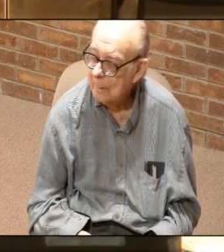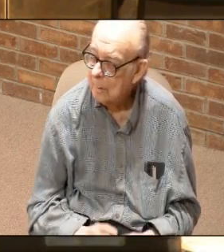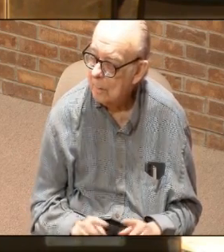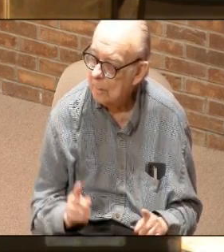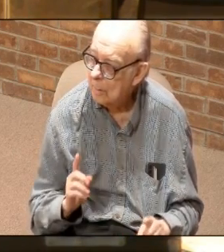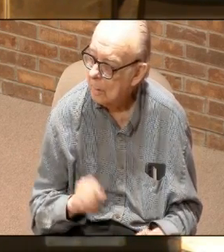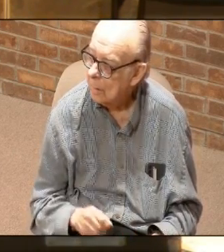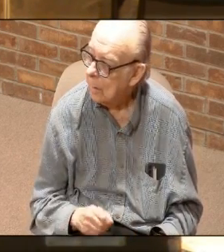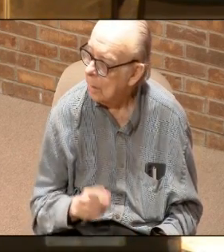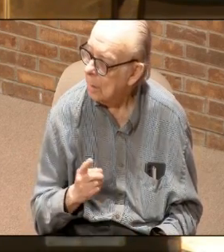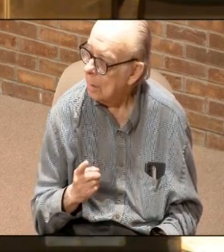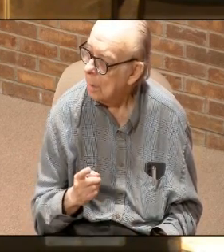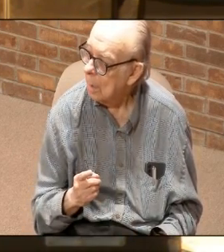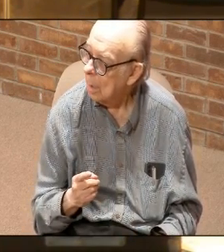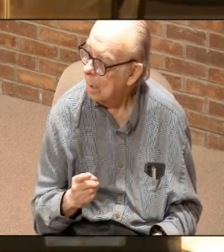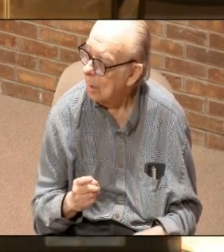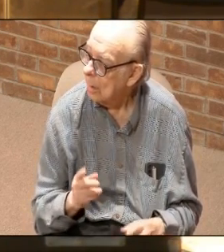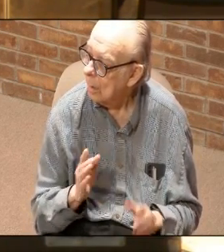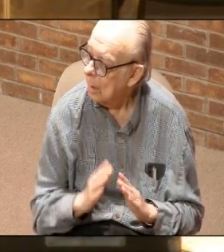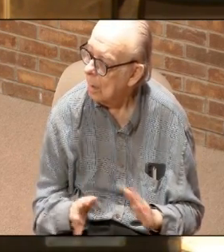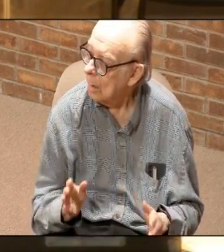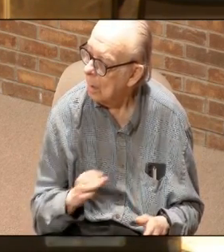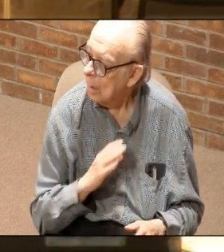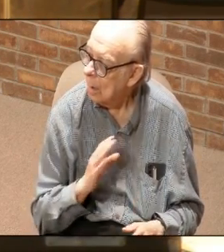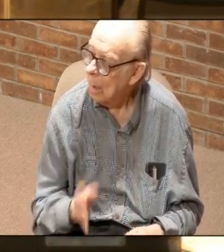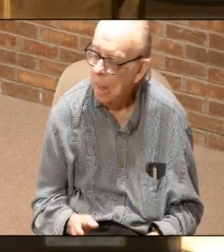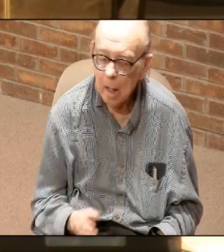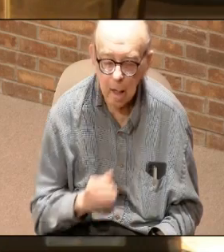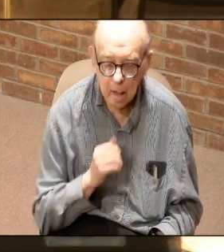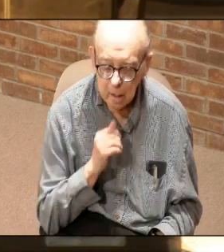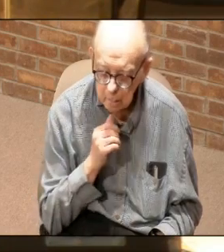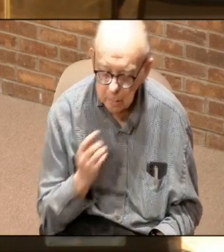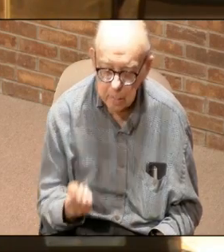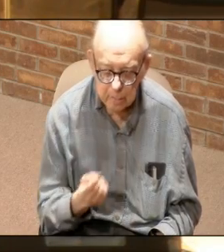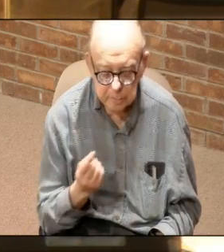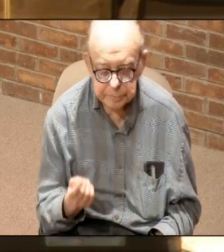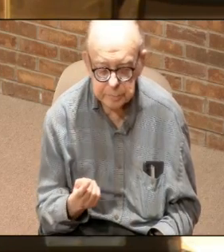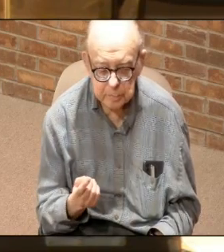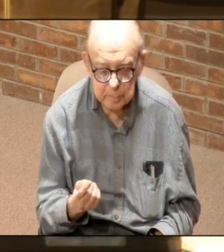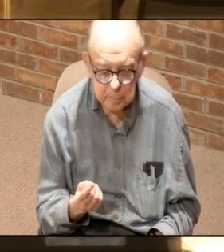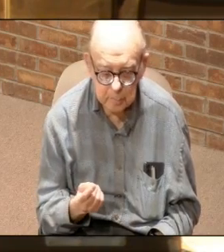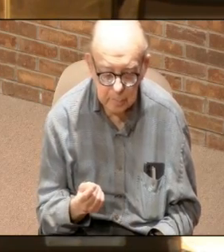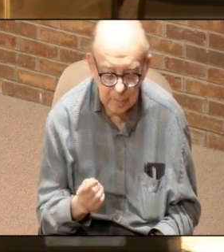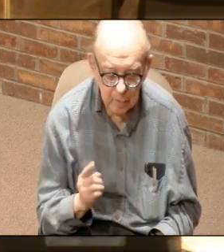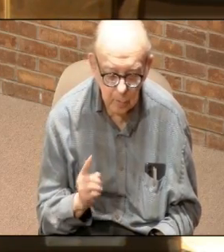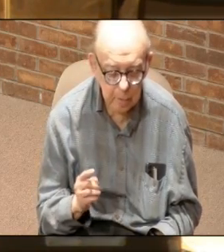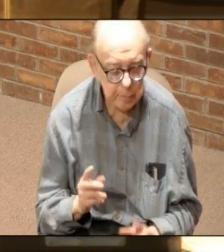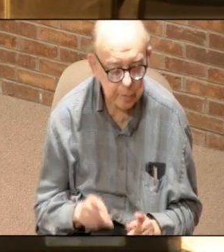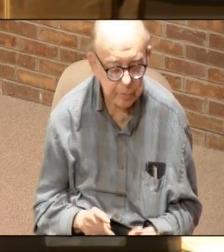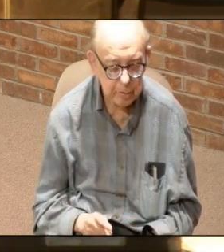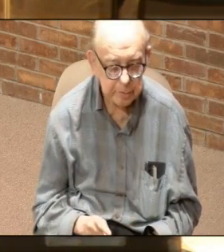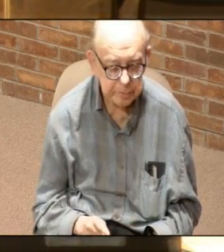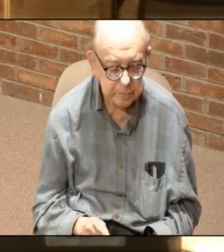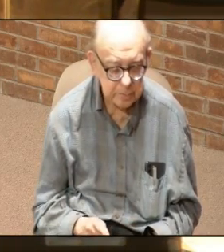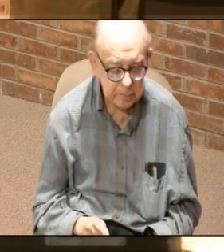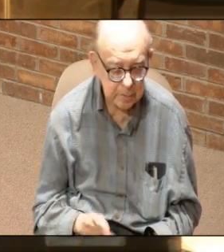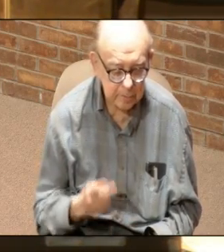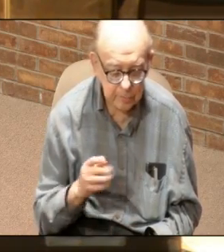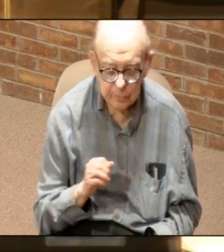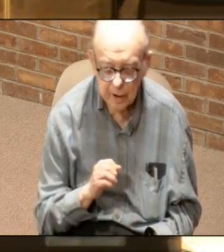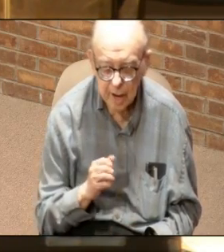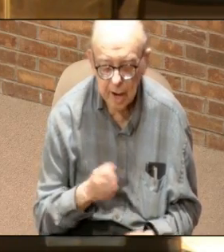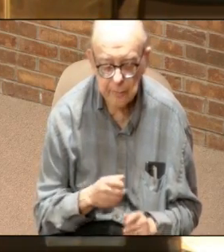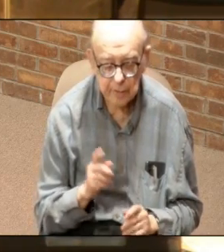But we need to understand that the peace at Christmas wasn't just for one person. It was for